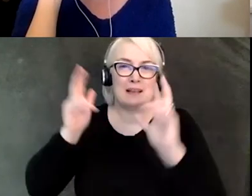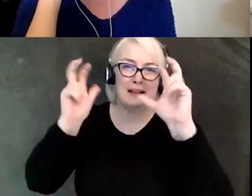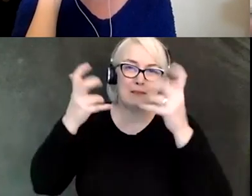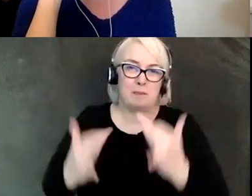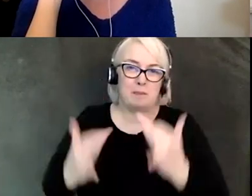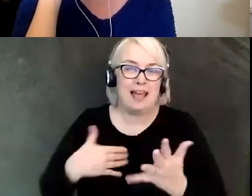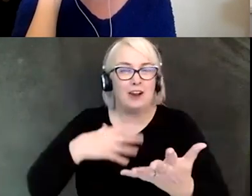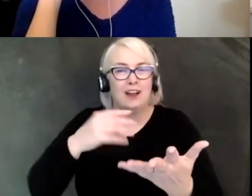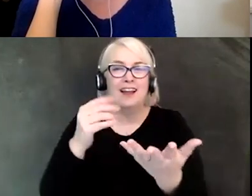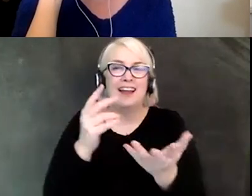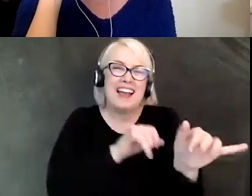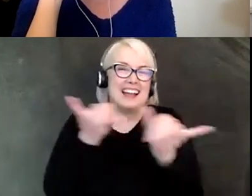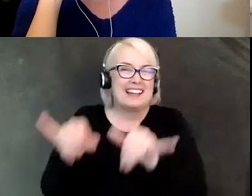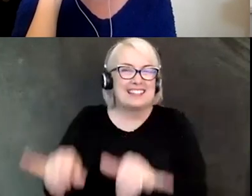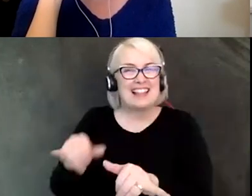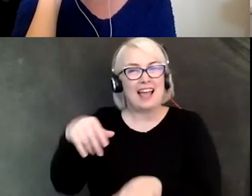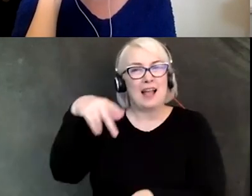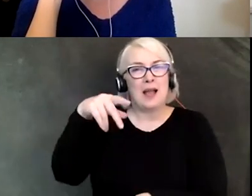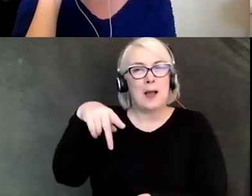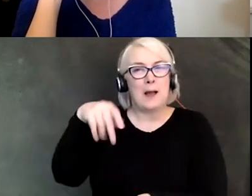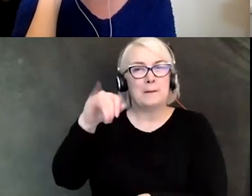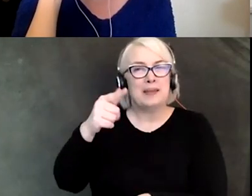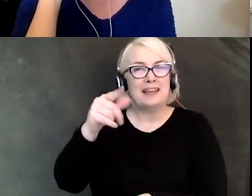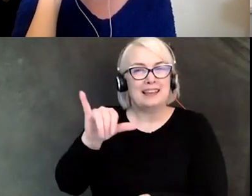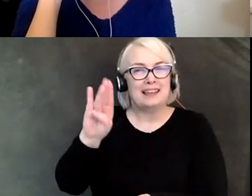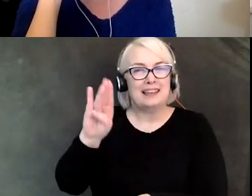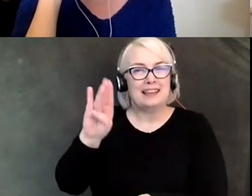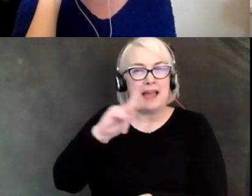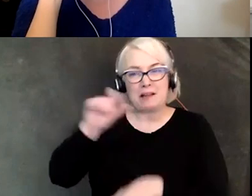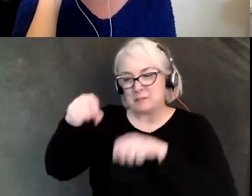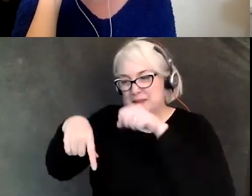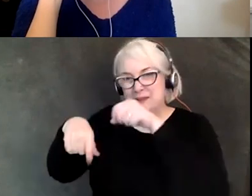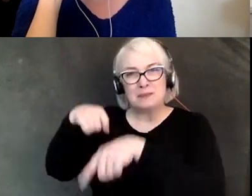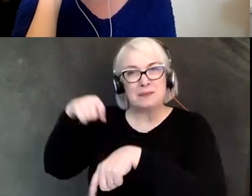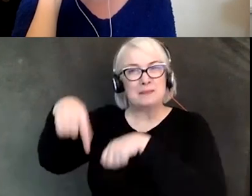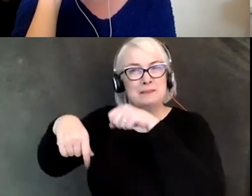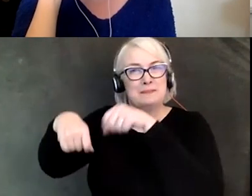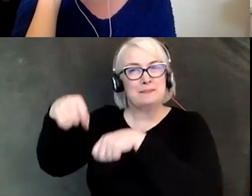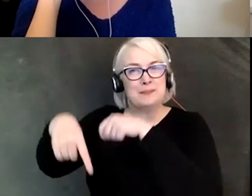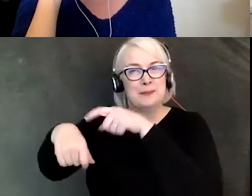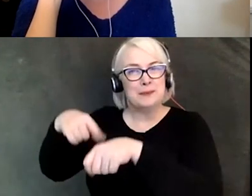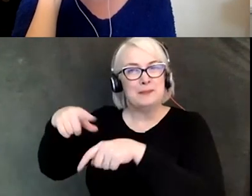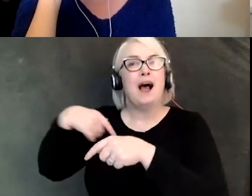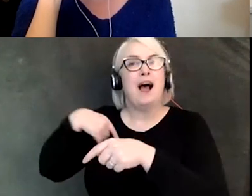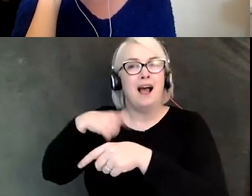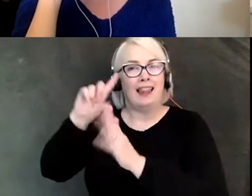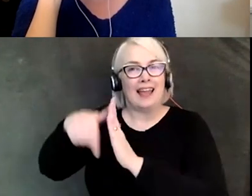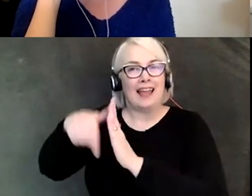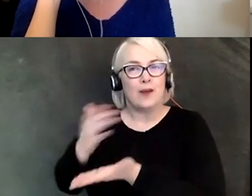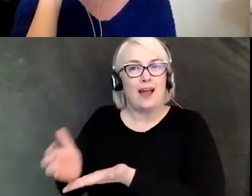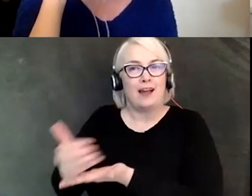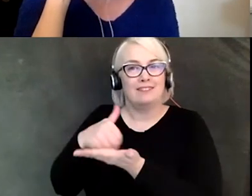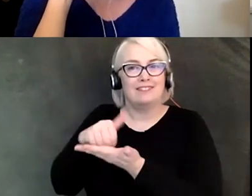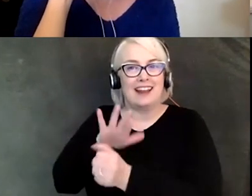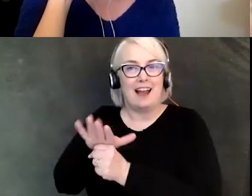you look at it and you have a little bit of money to spend and then you start writing and see where it goes. So that was really like how we came to mayor. And then when Kate comes on board, Kate